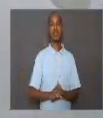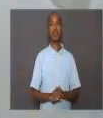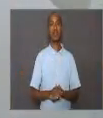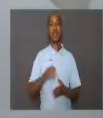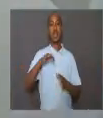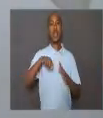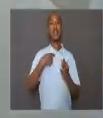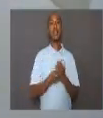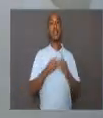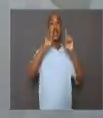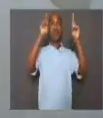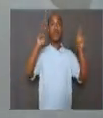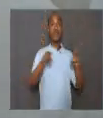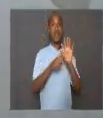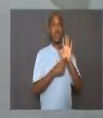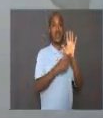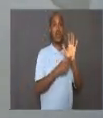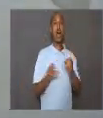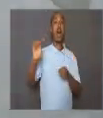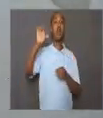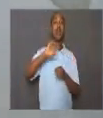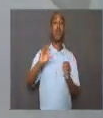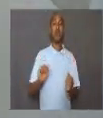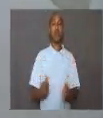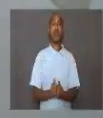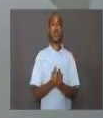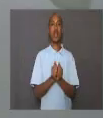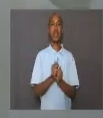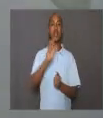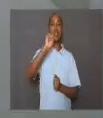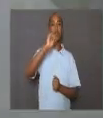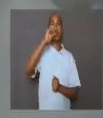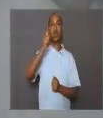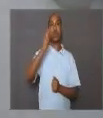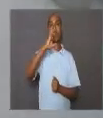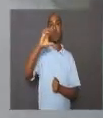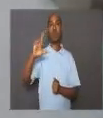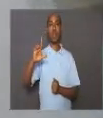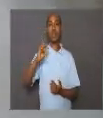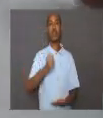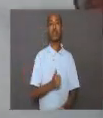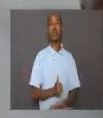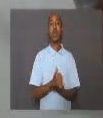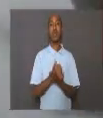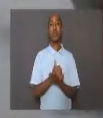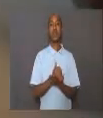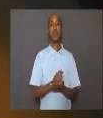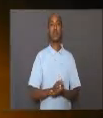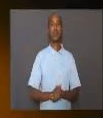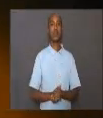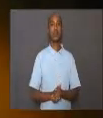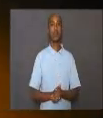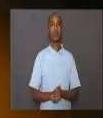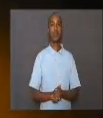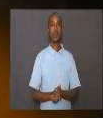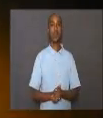In this video, alcohol was added to sodium chloride to help ignite.